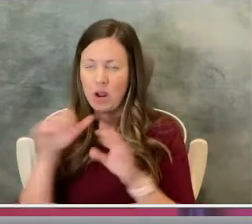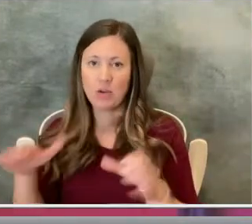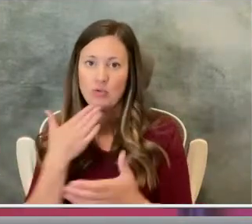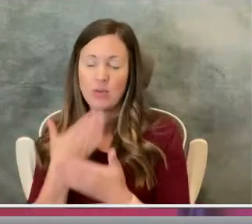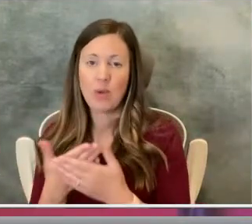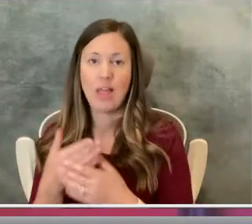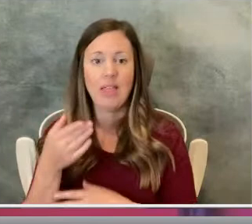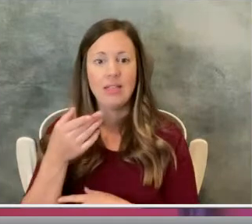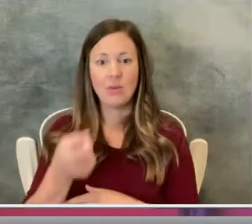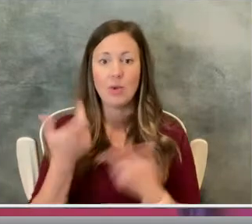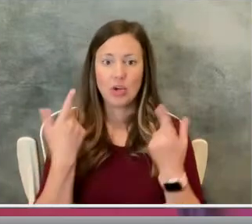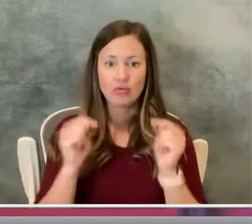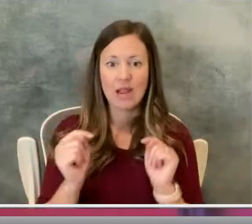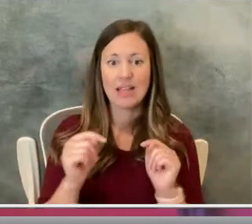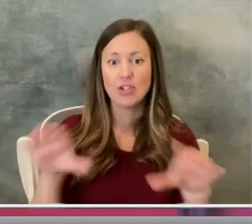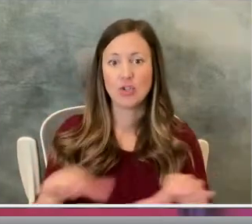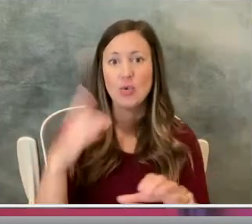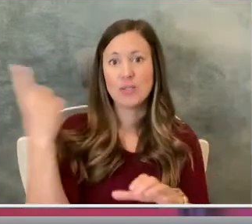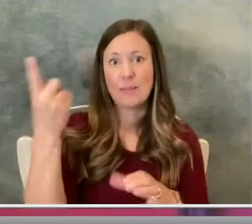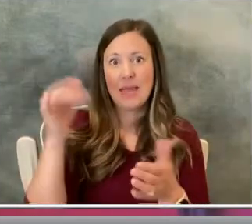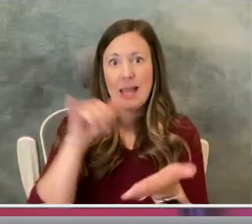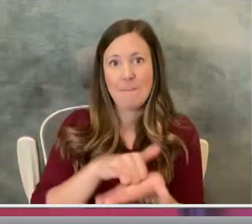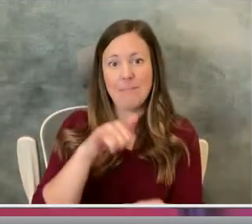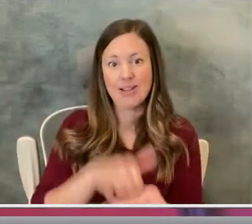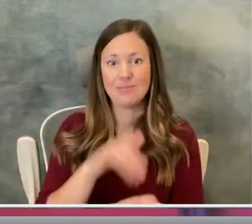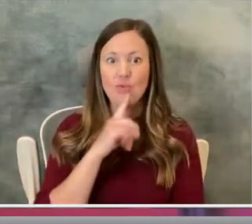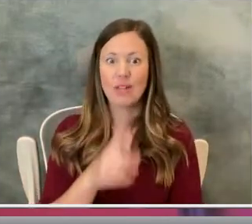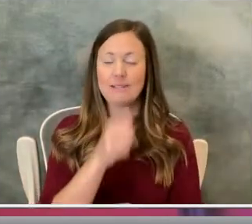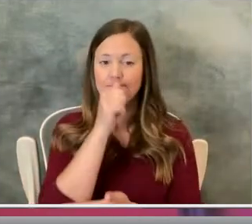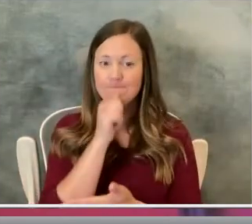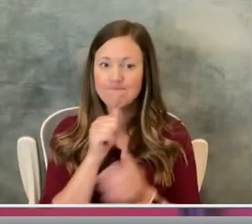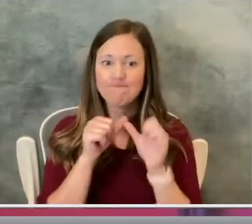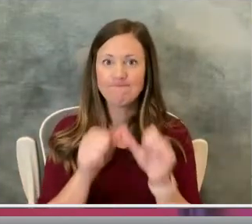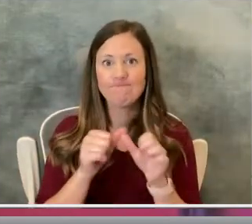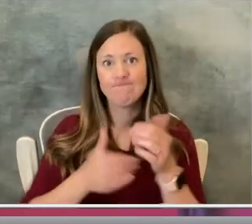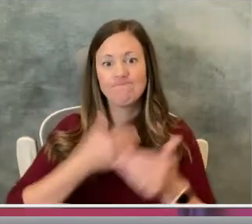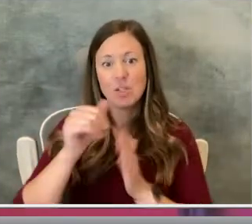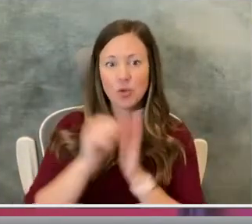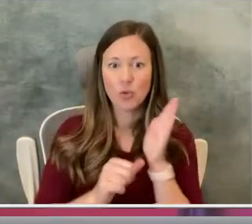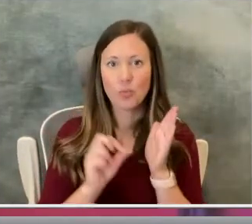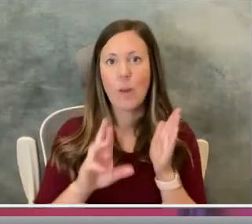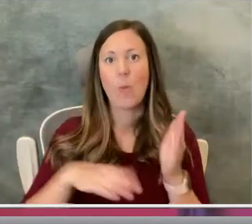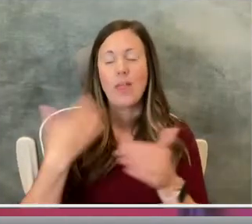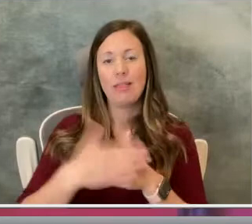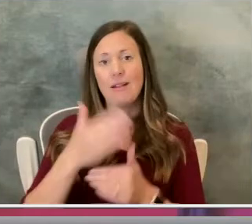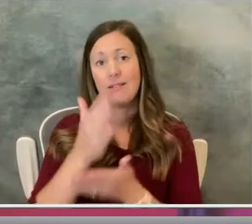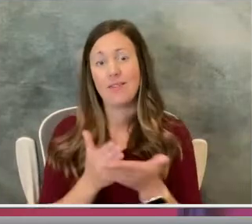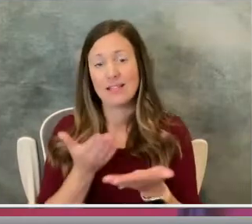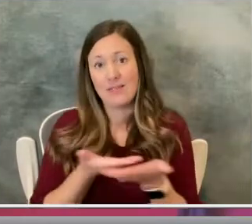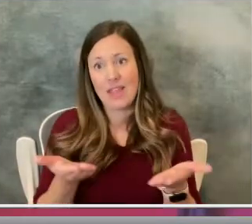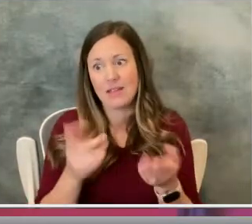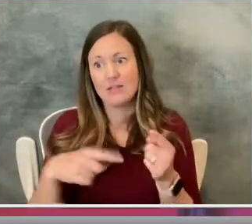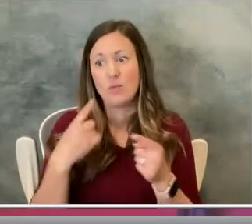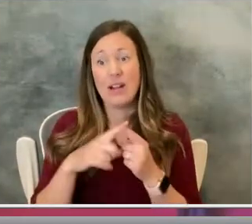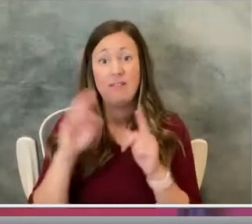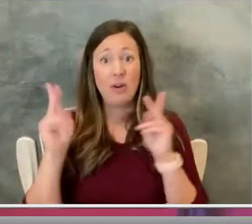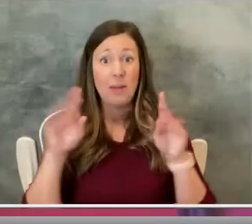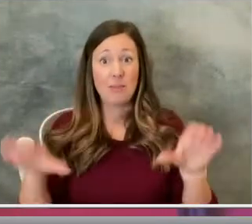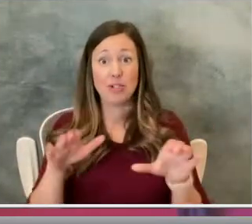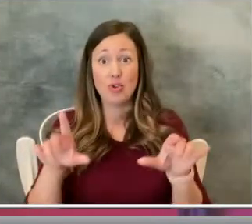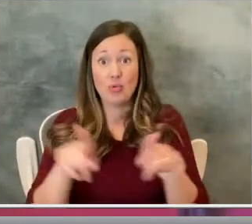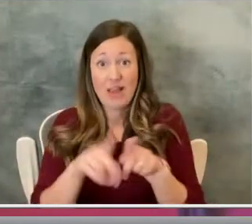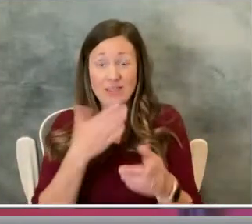just to get through the procedure or the next phase of things, and when people do as well as William has done, it gives